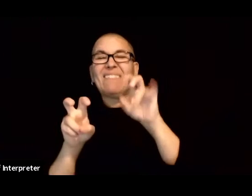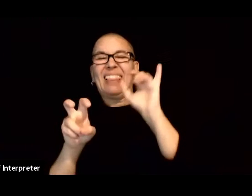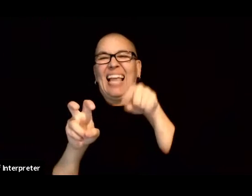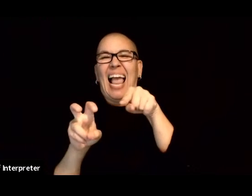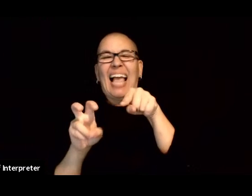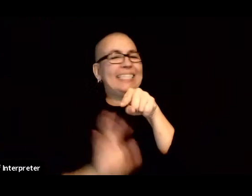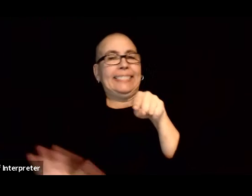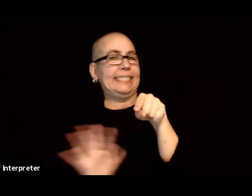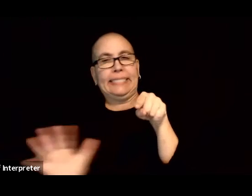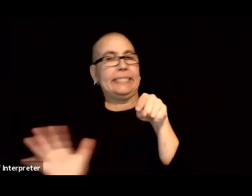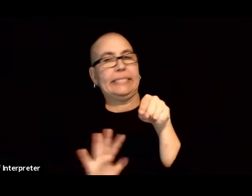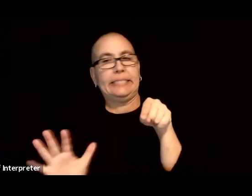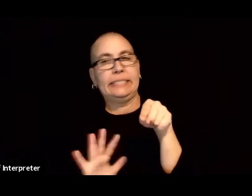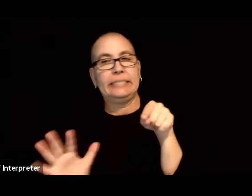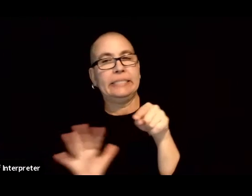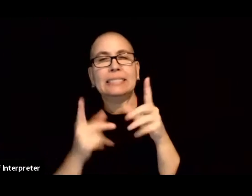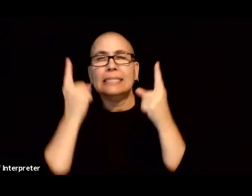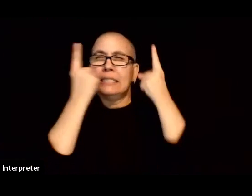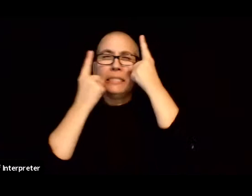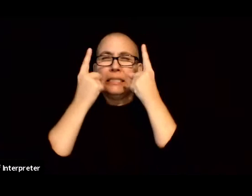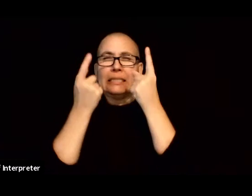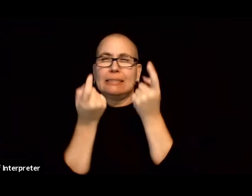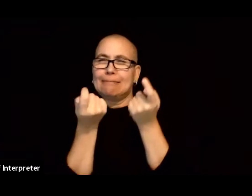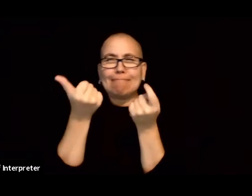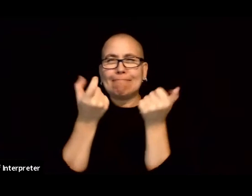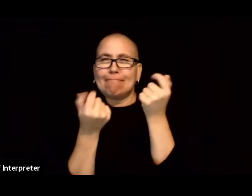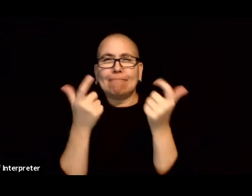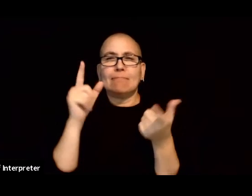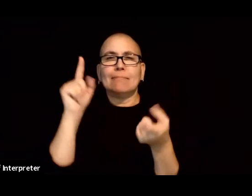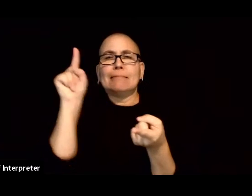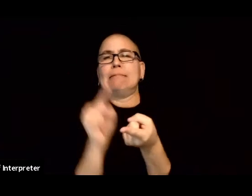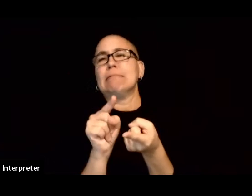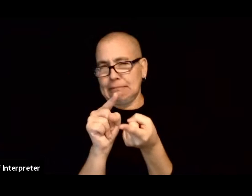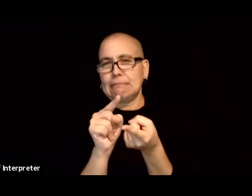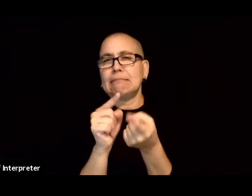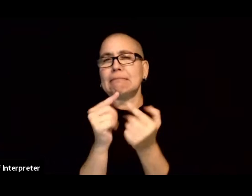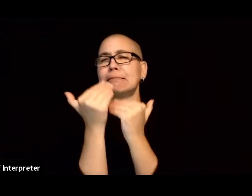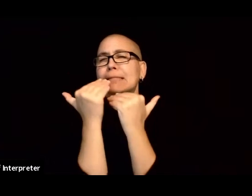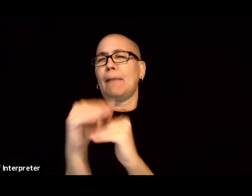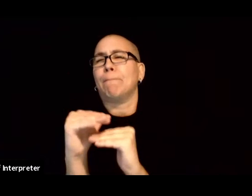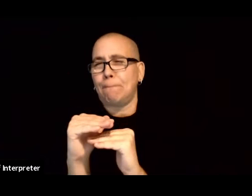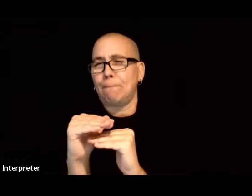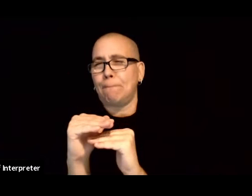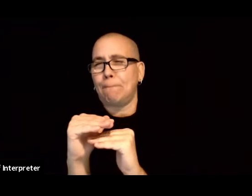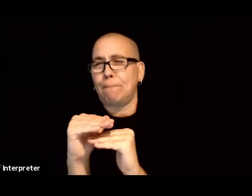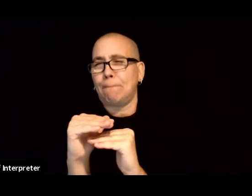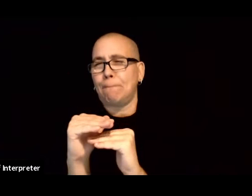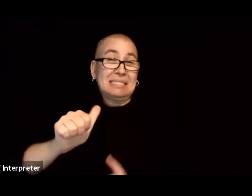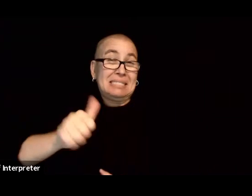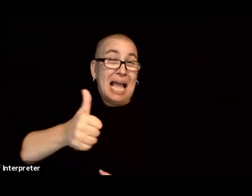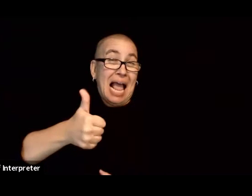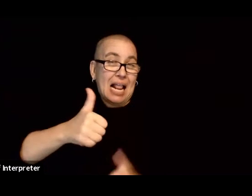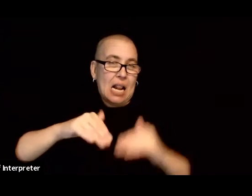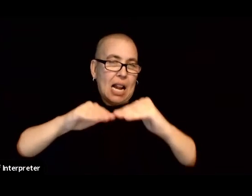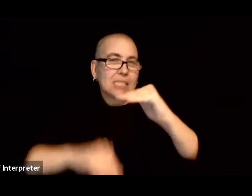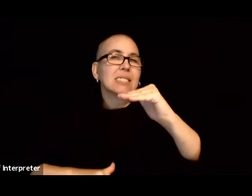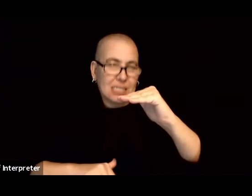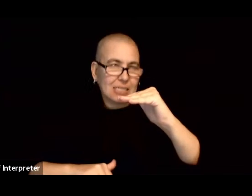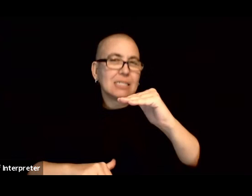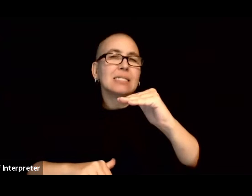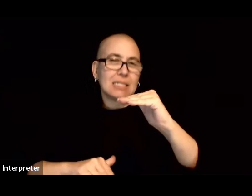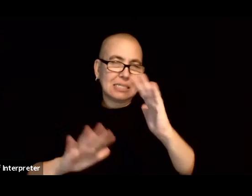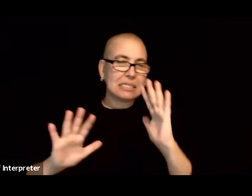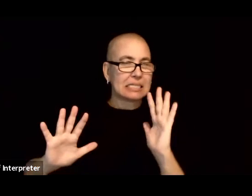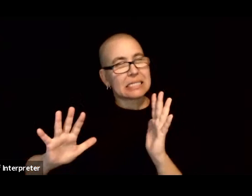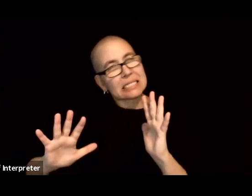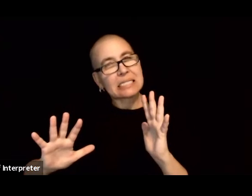limited gathering. So groups of 10 or less would be an important